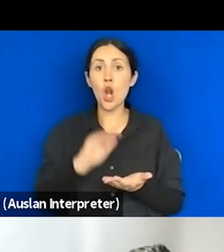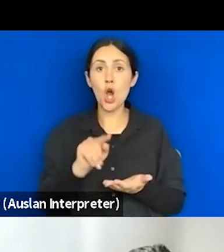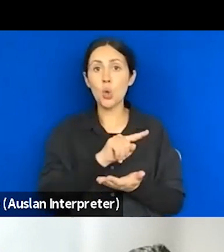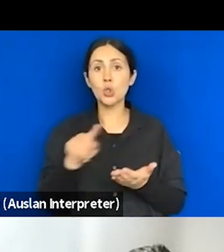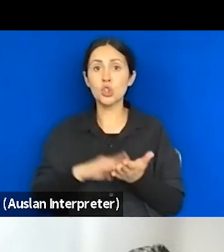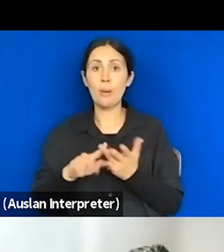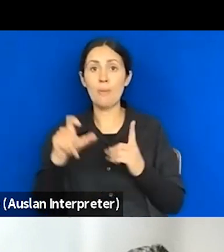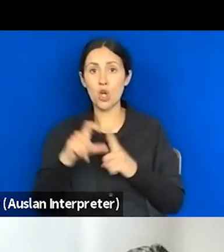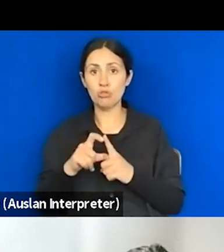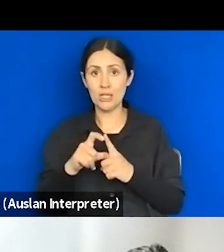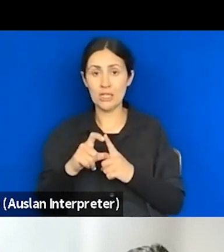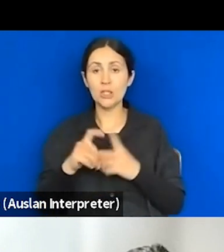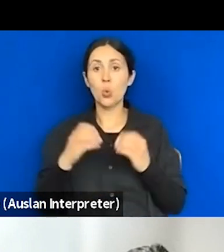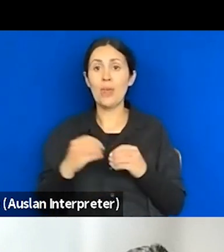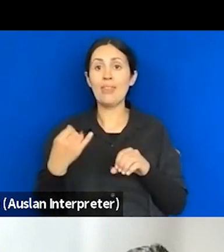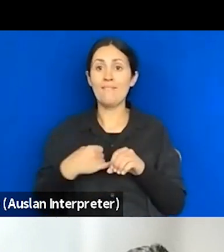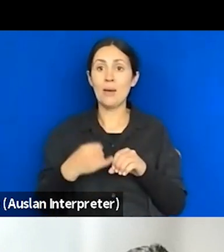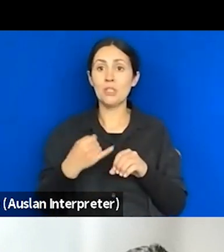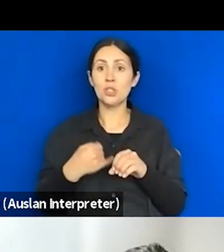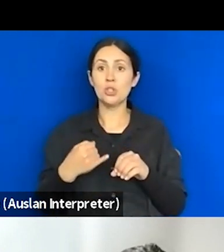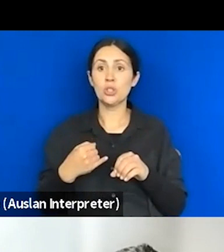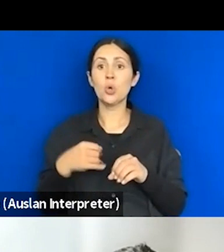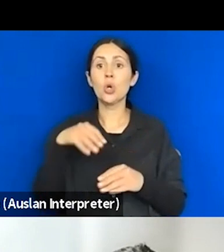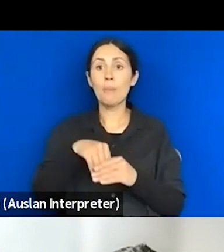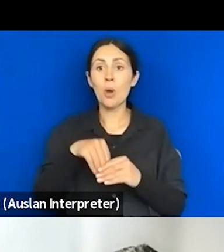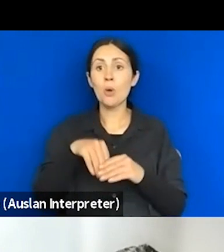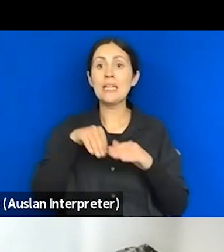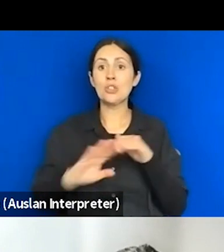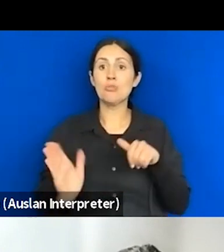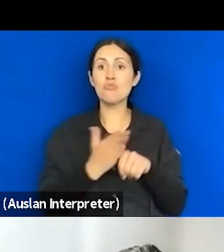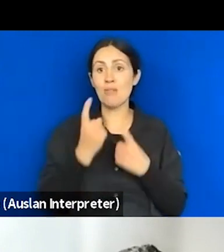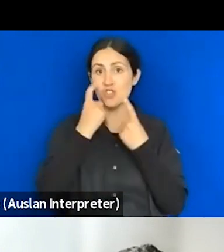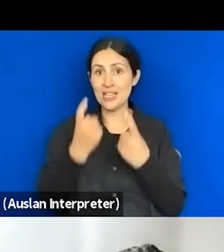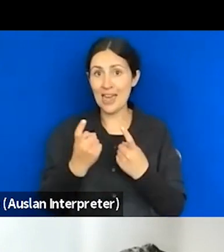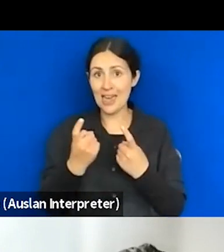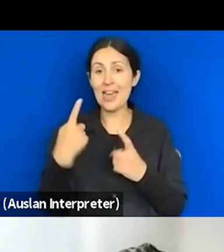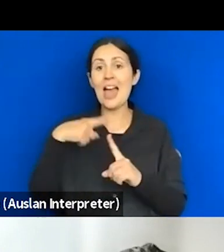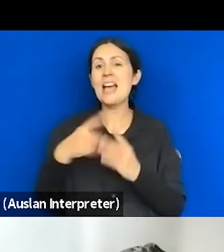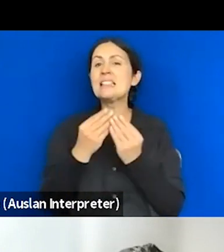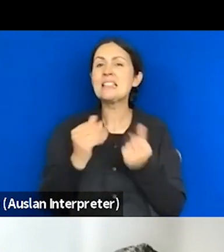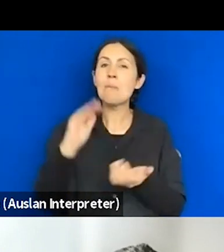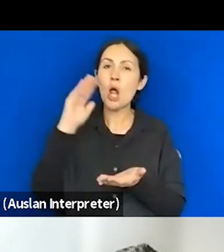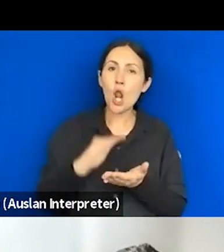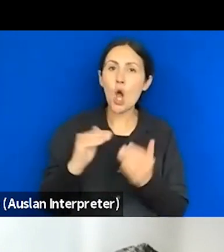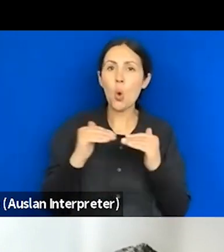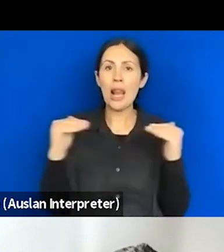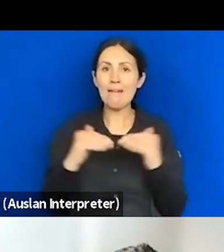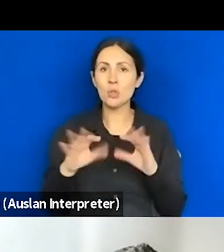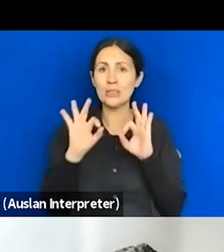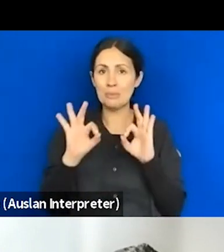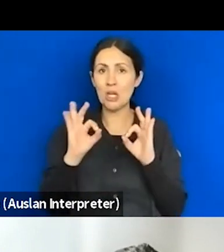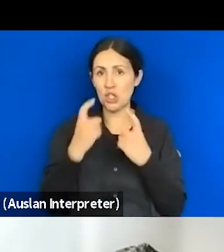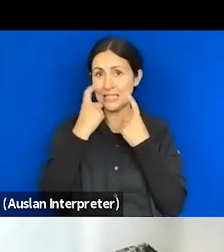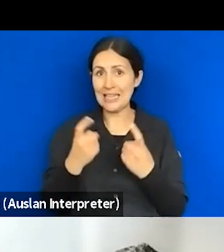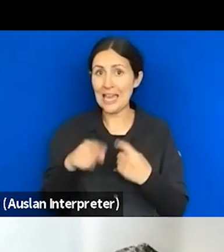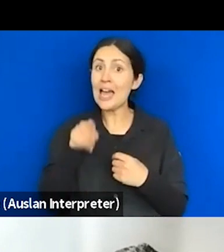treatment that has a pharmaceutical component into primary care and maybe some sort of low level specialist care. That would be